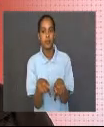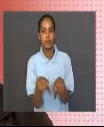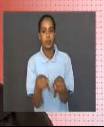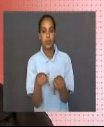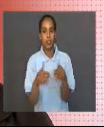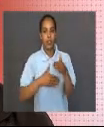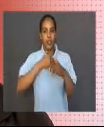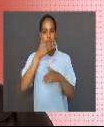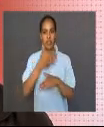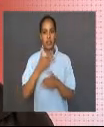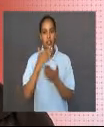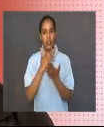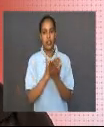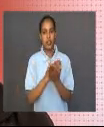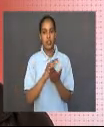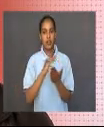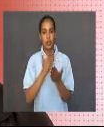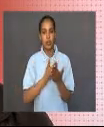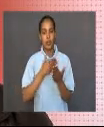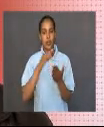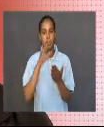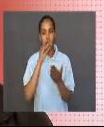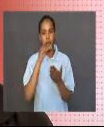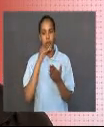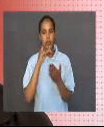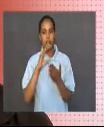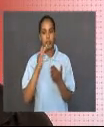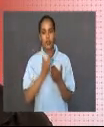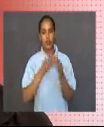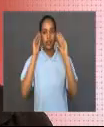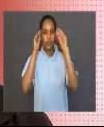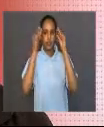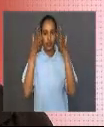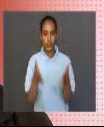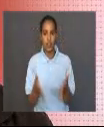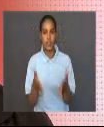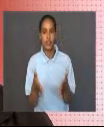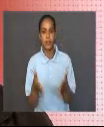Your next lesson will be taught by your classroom